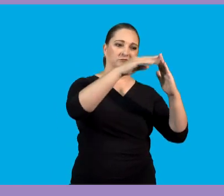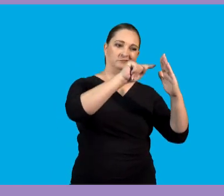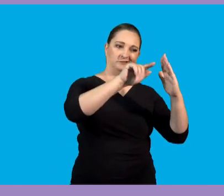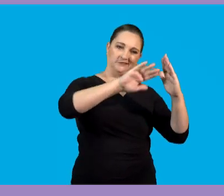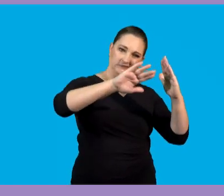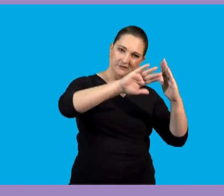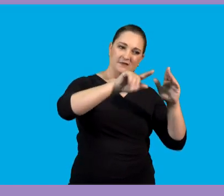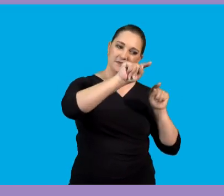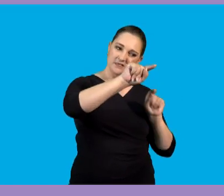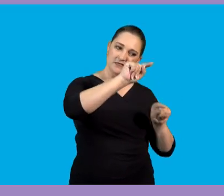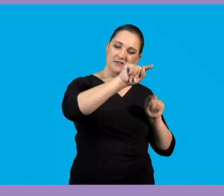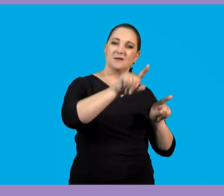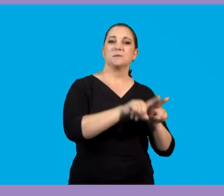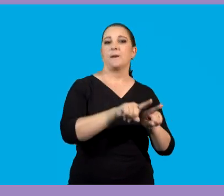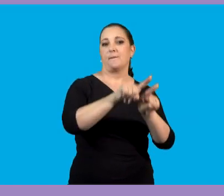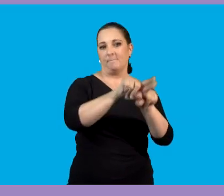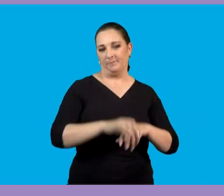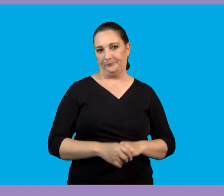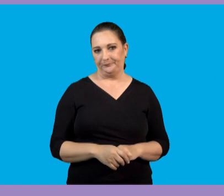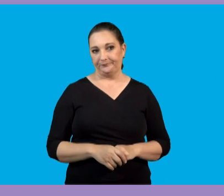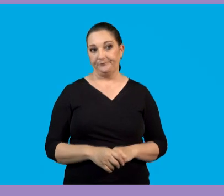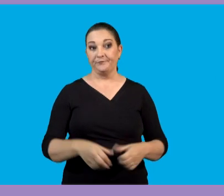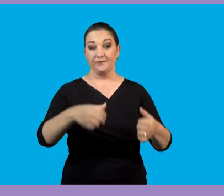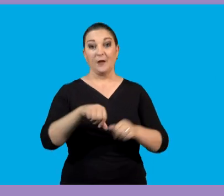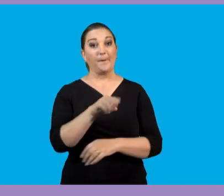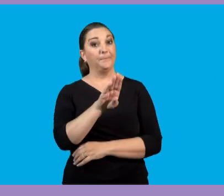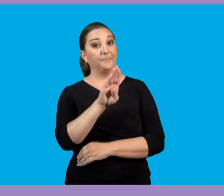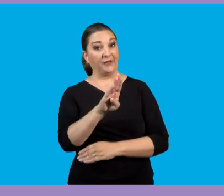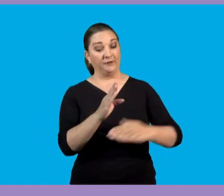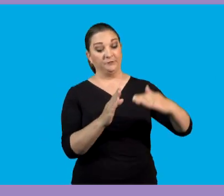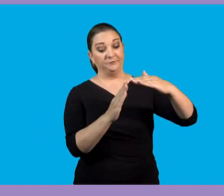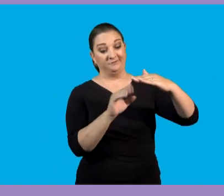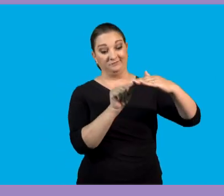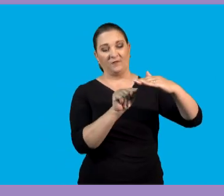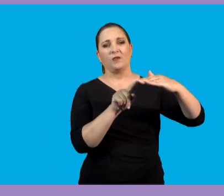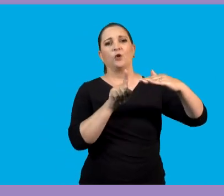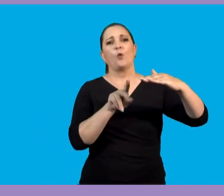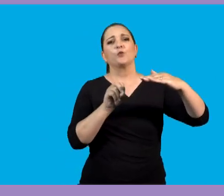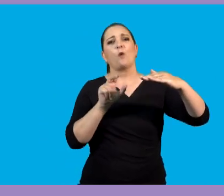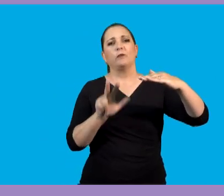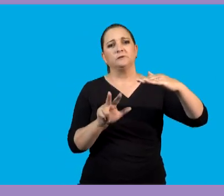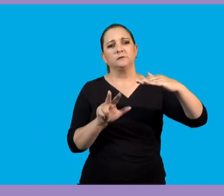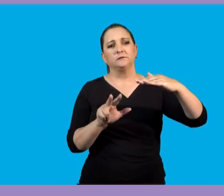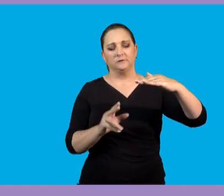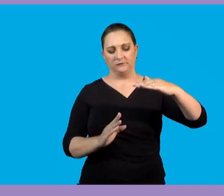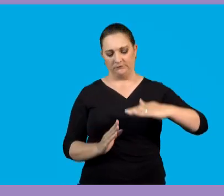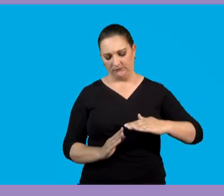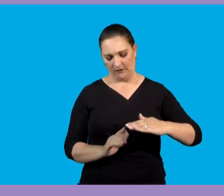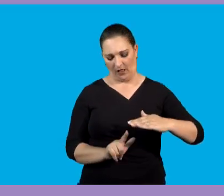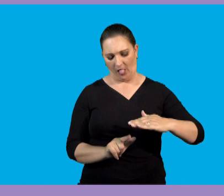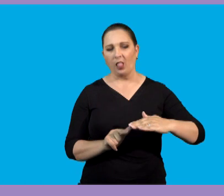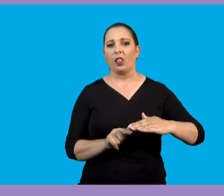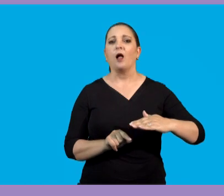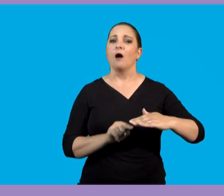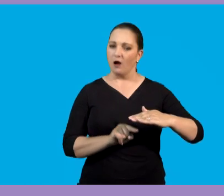defines corresponding. Now, if we look at angle B, it is also 108 degrees, and angle L